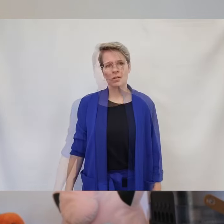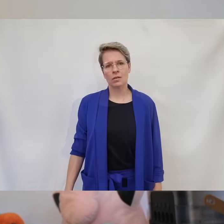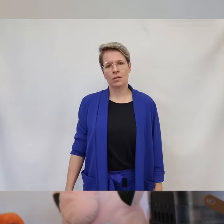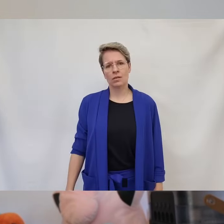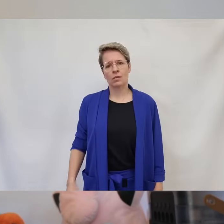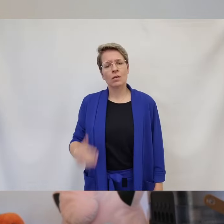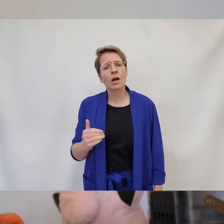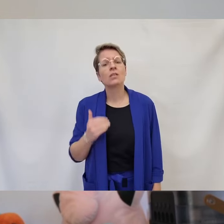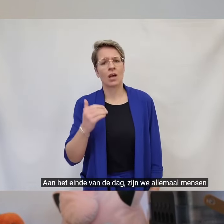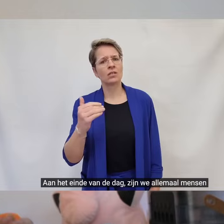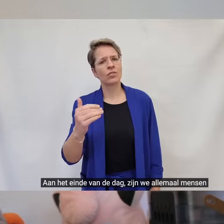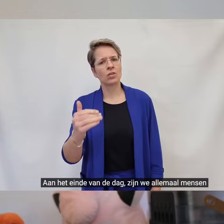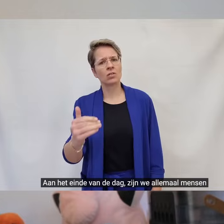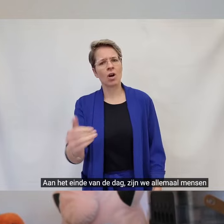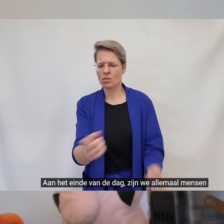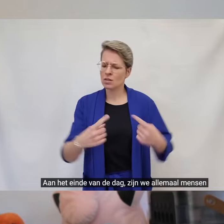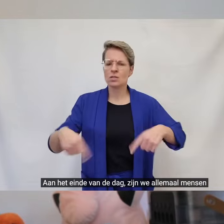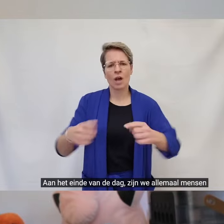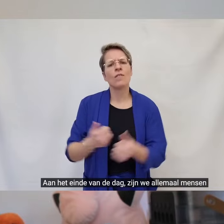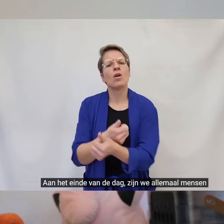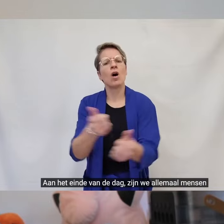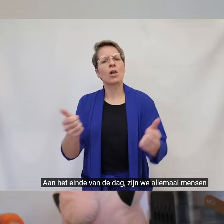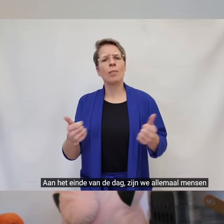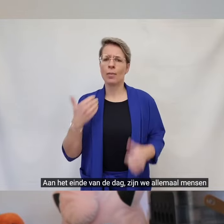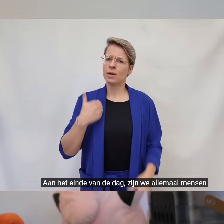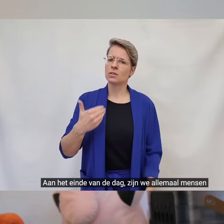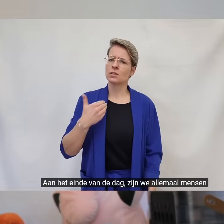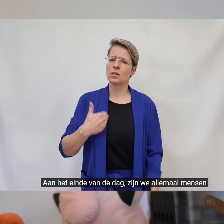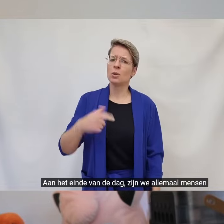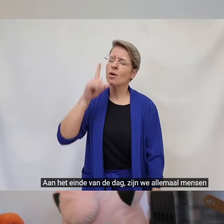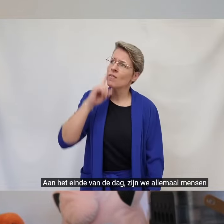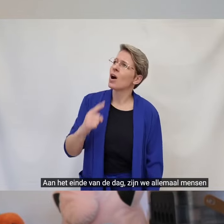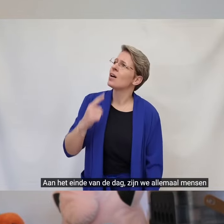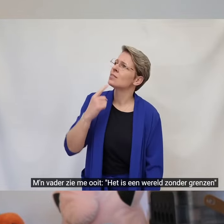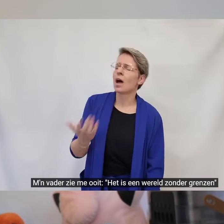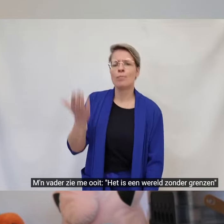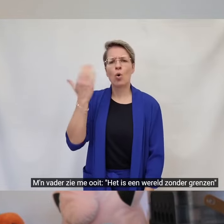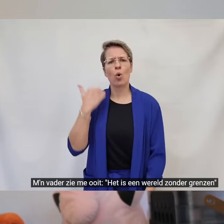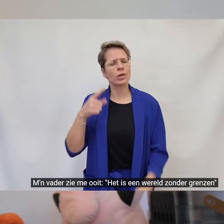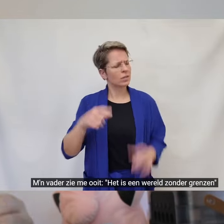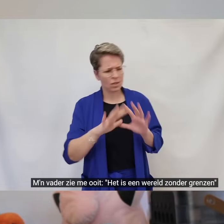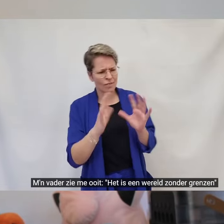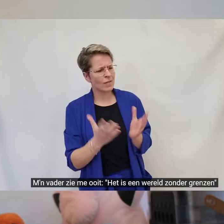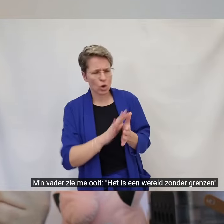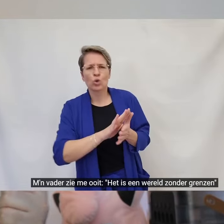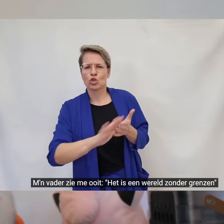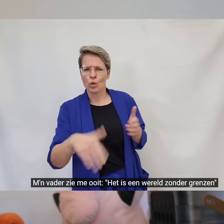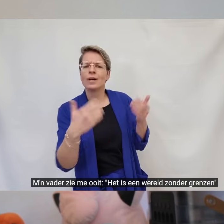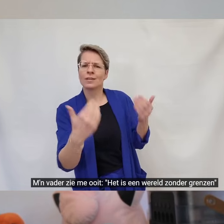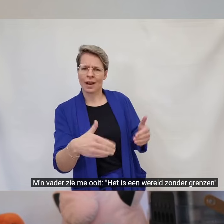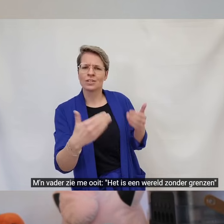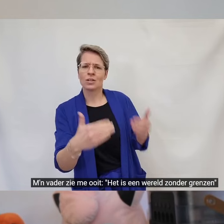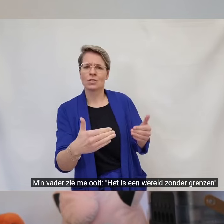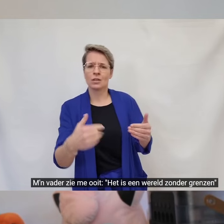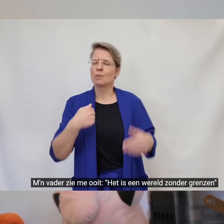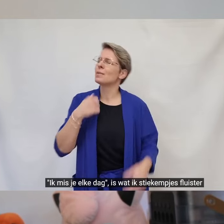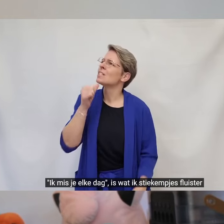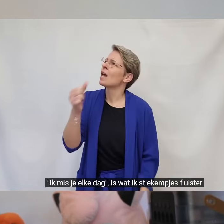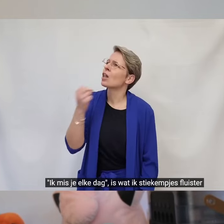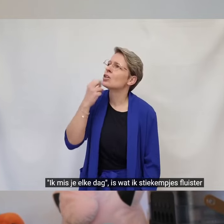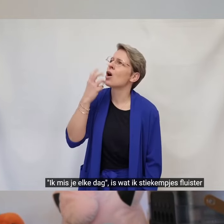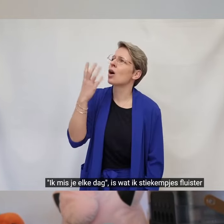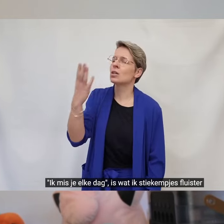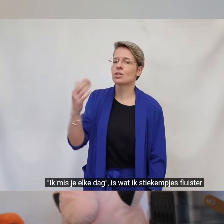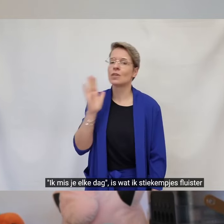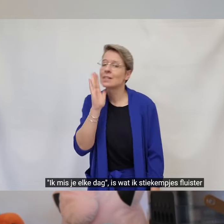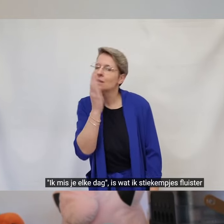Wow Wow Aan het einde van de dag zijn we allemaal mensen Mijn vader zei me ooit het is allemaal Allemaal, all of us Ik